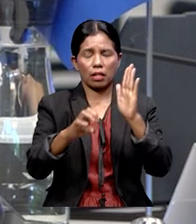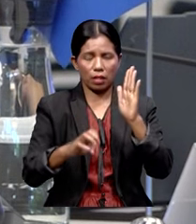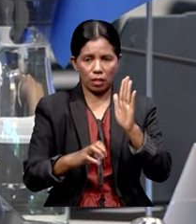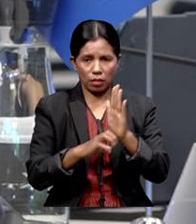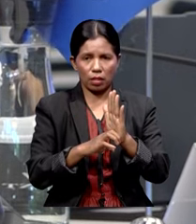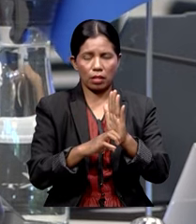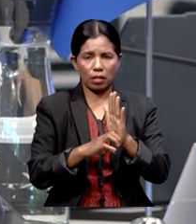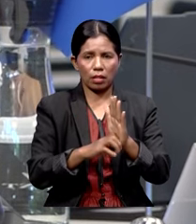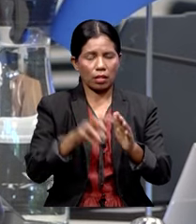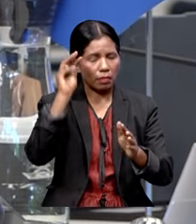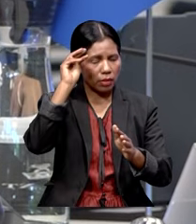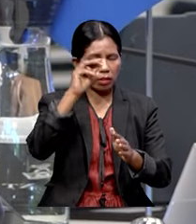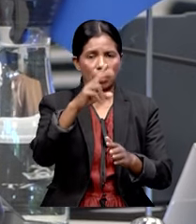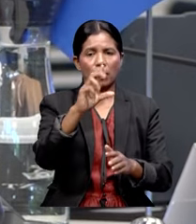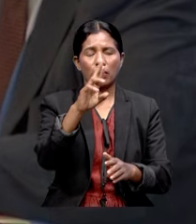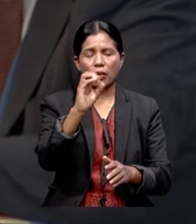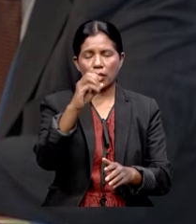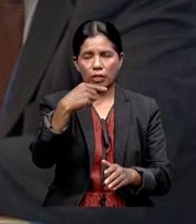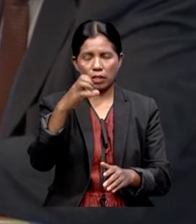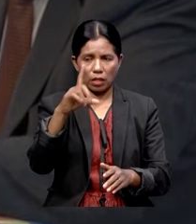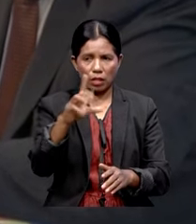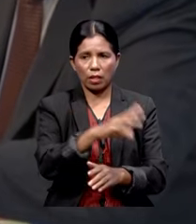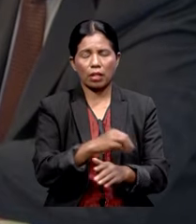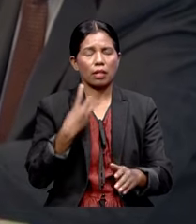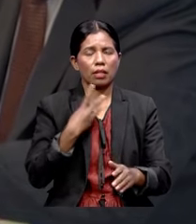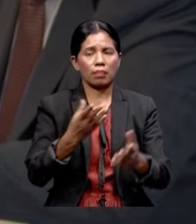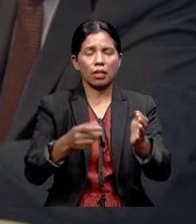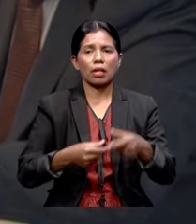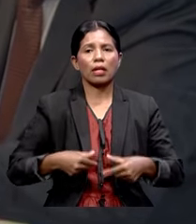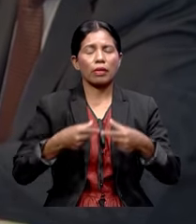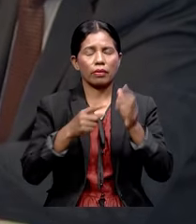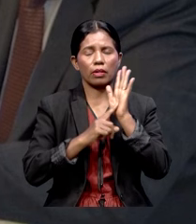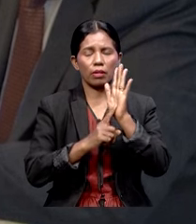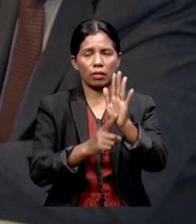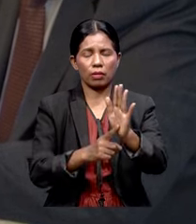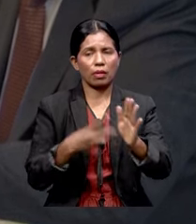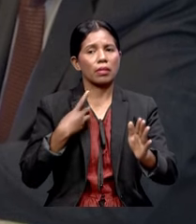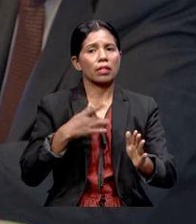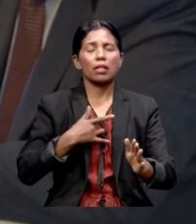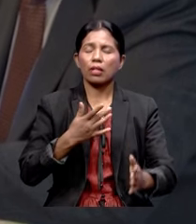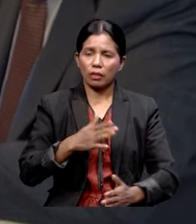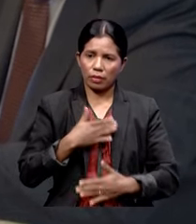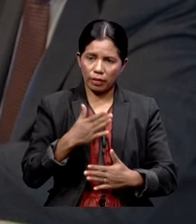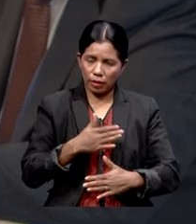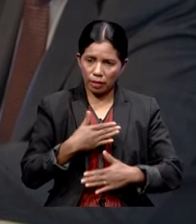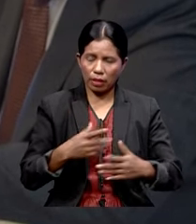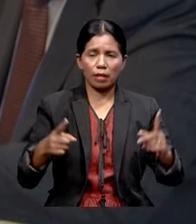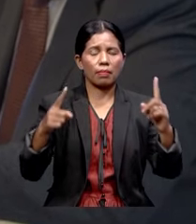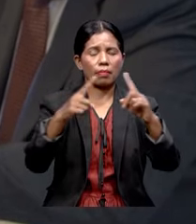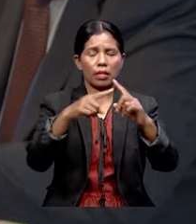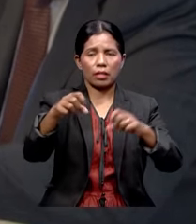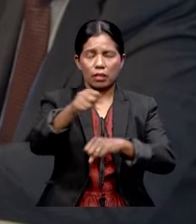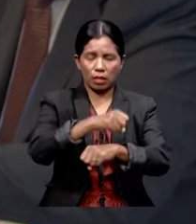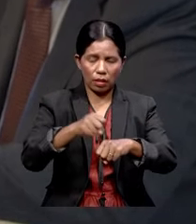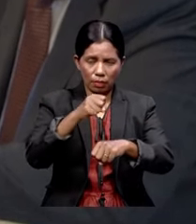Labour, Mr. Rosario, we would like to express our deepest appreciation to Singapore as